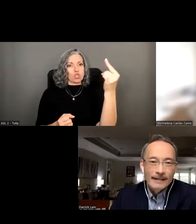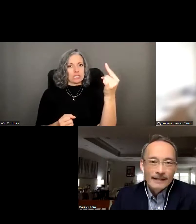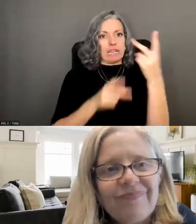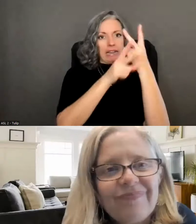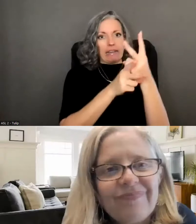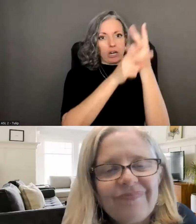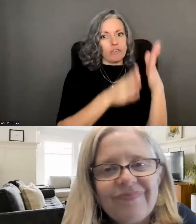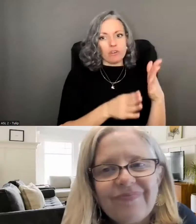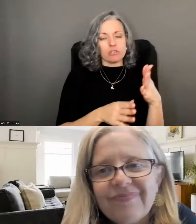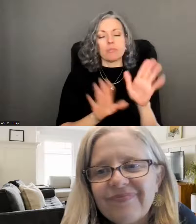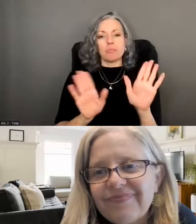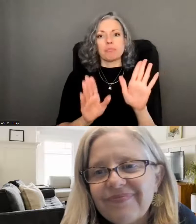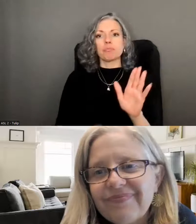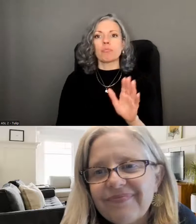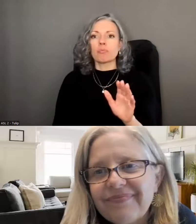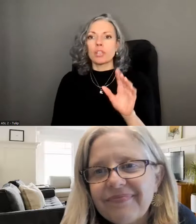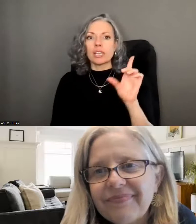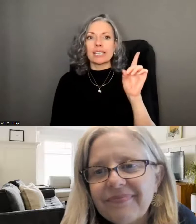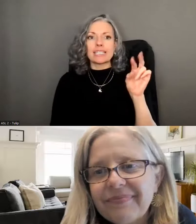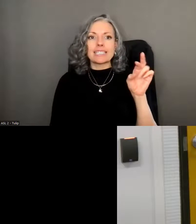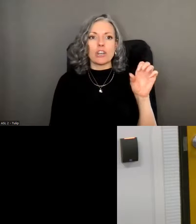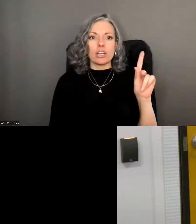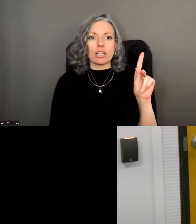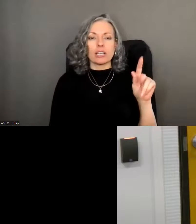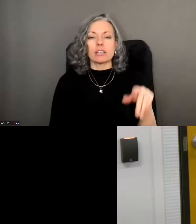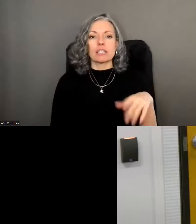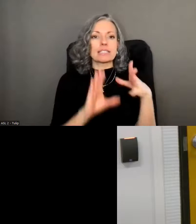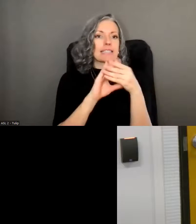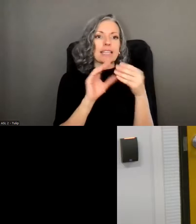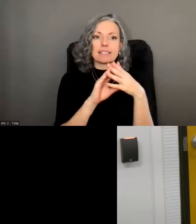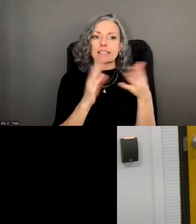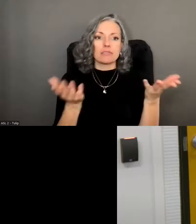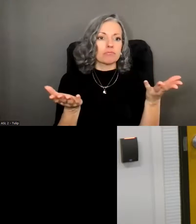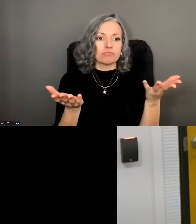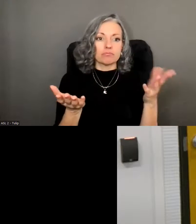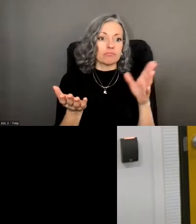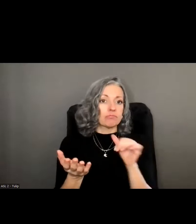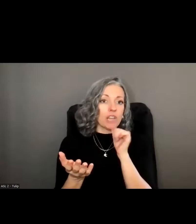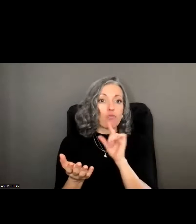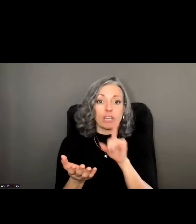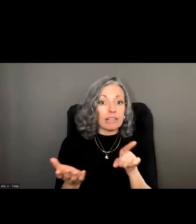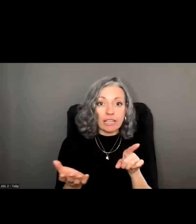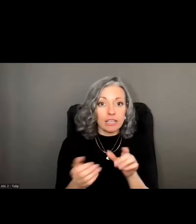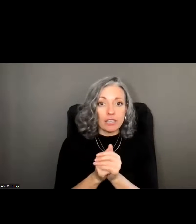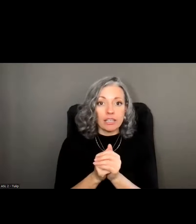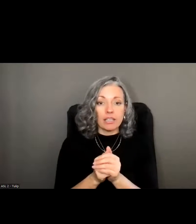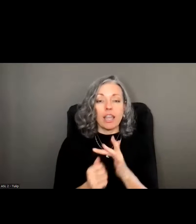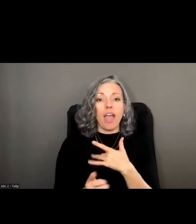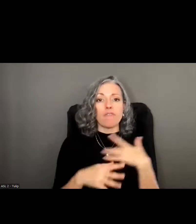Not exactly, actually, it's way before that. I think Wynn and I felt very strongly